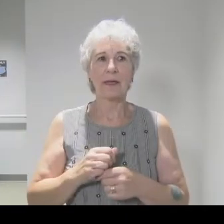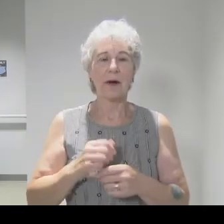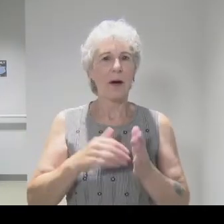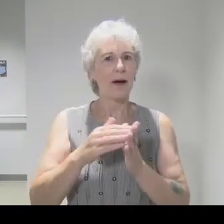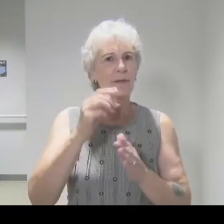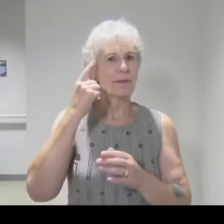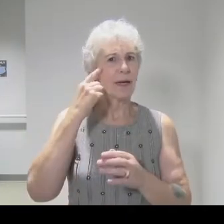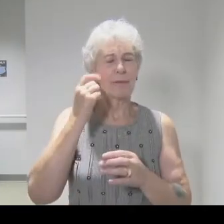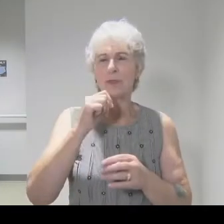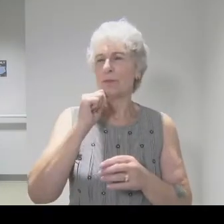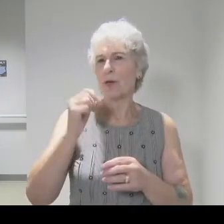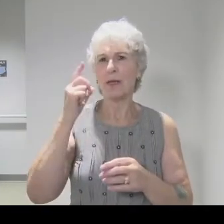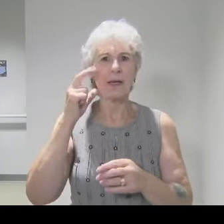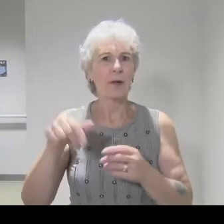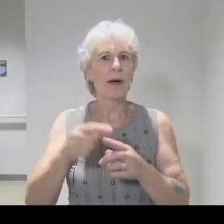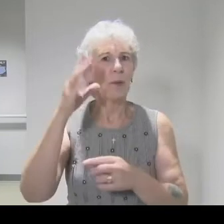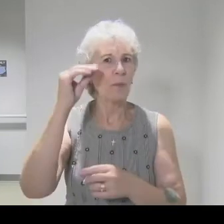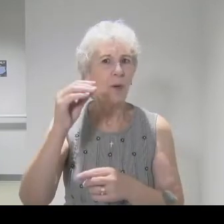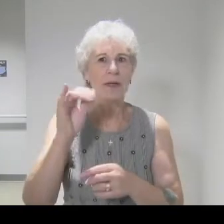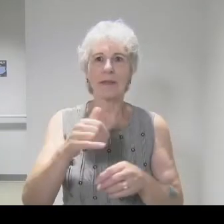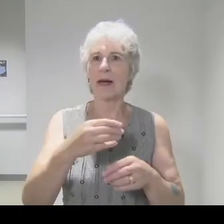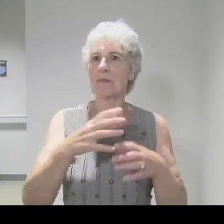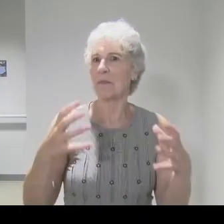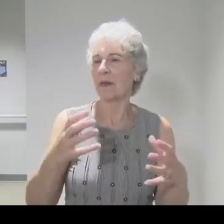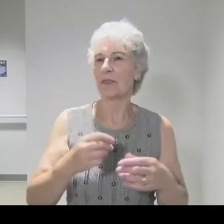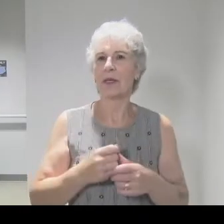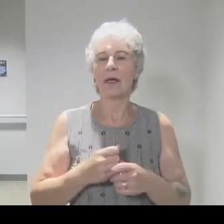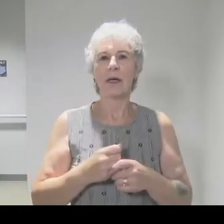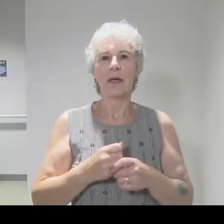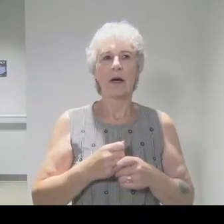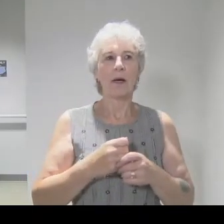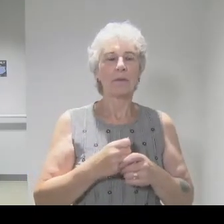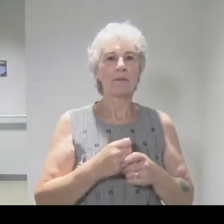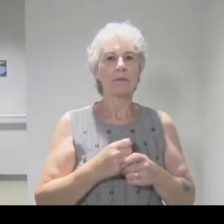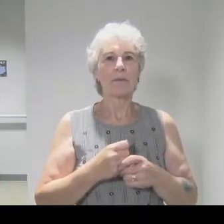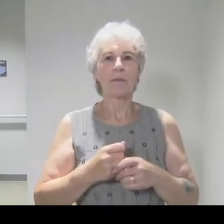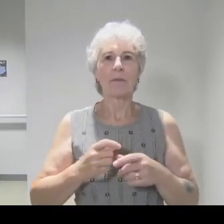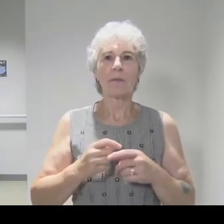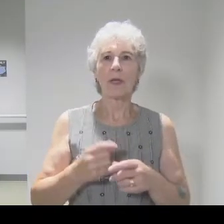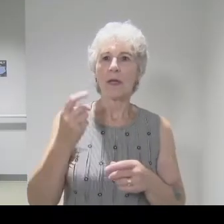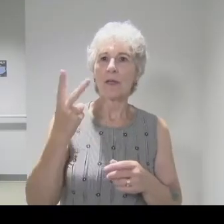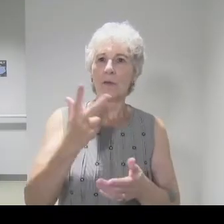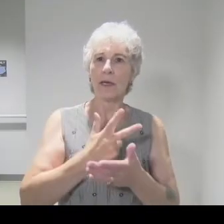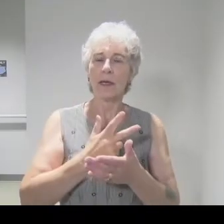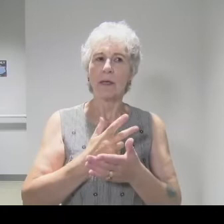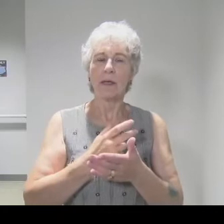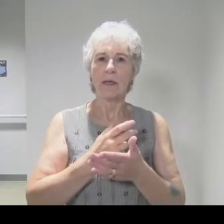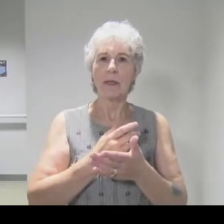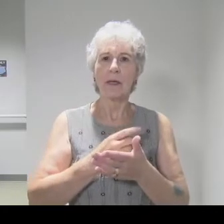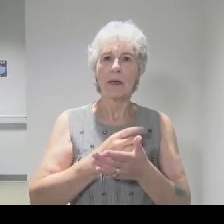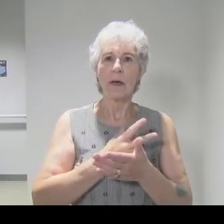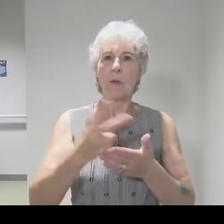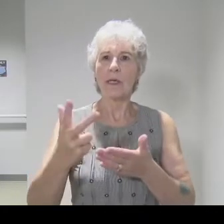that. I'm going to make books for sale. We'll have refreshments, all those kind of things. And then about 3 weeks afterwards, we're going to have another